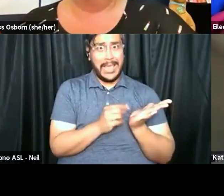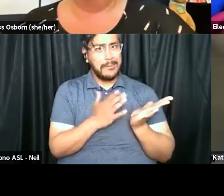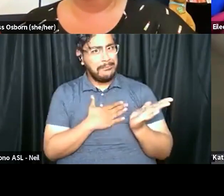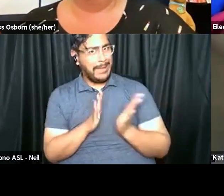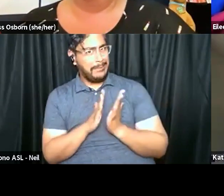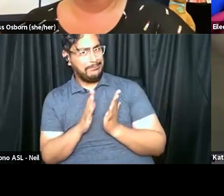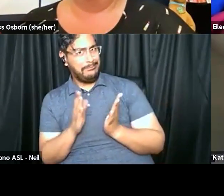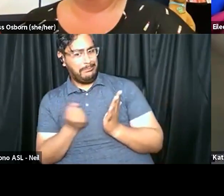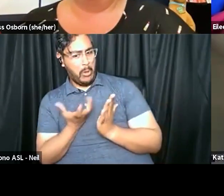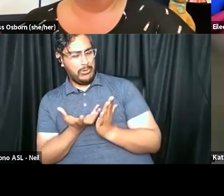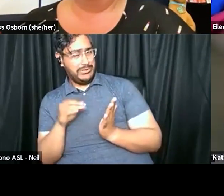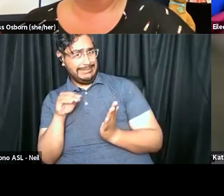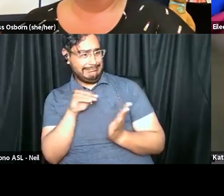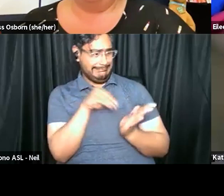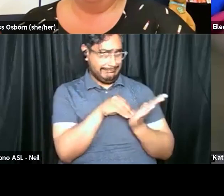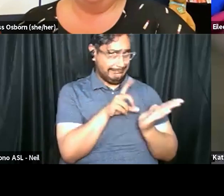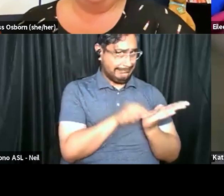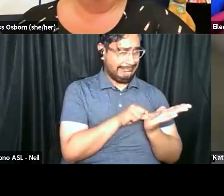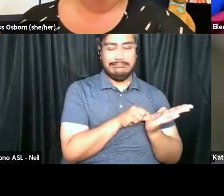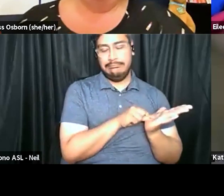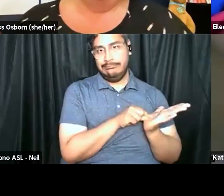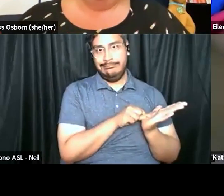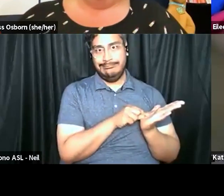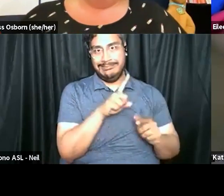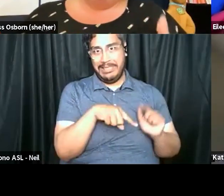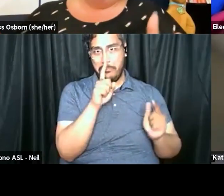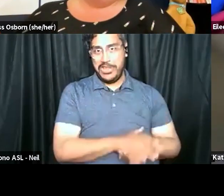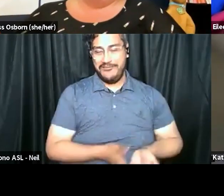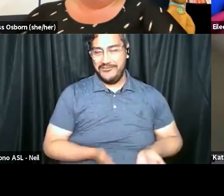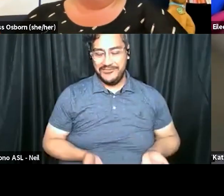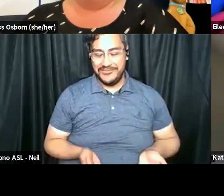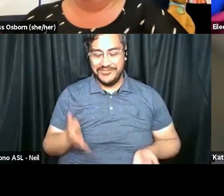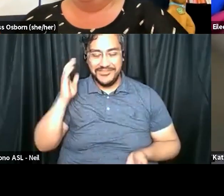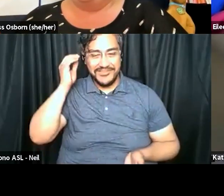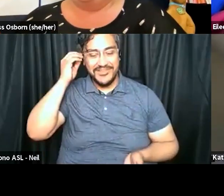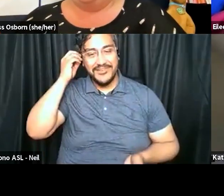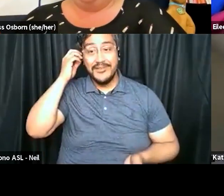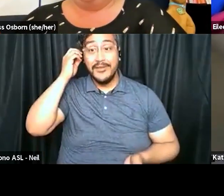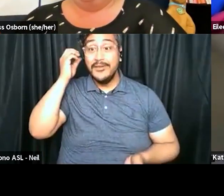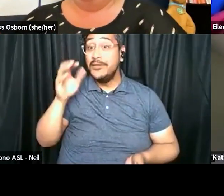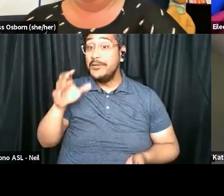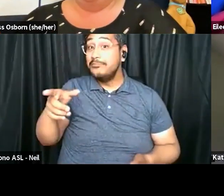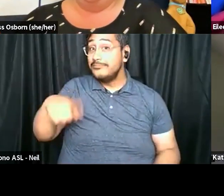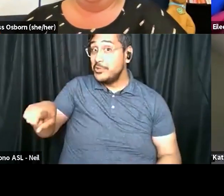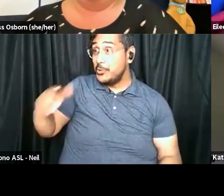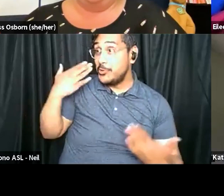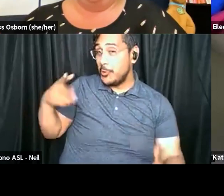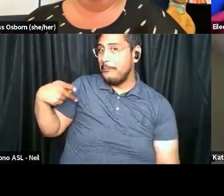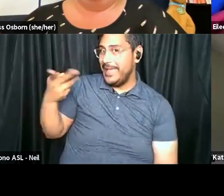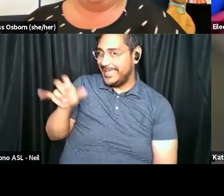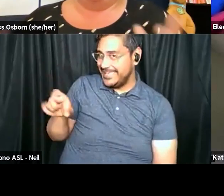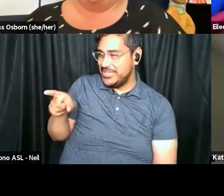What? It's unbelievable. What a gift. And for folks who haven't noticed this yet, Peggy is here with